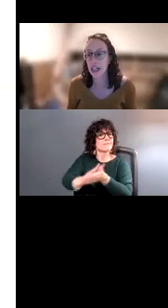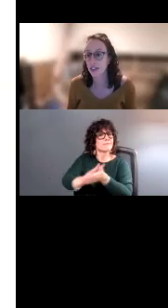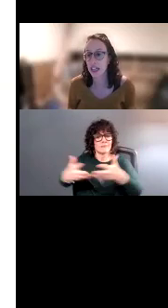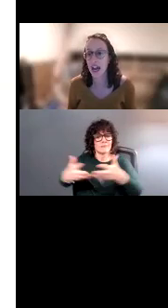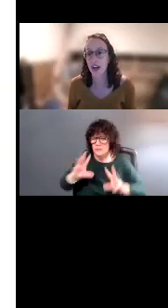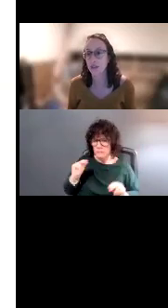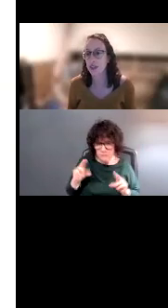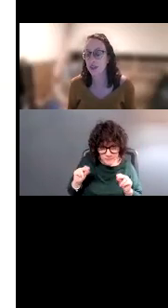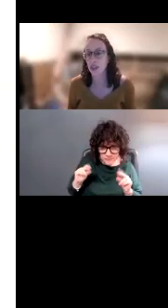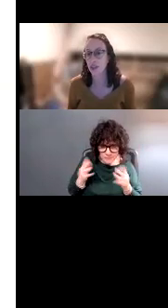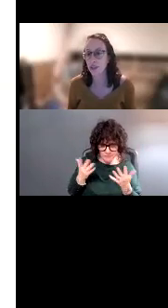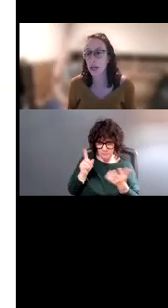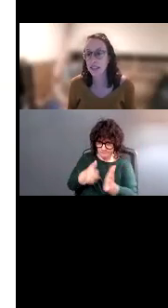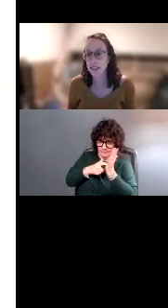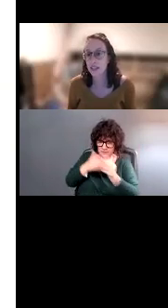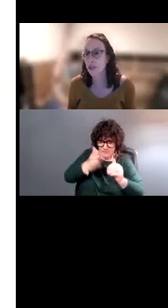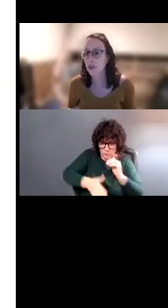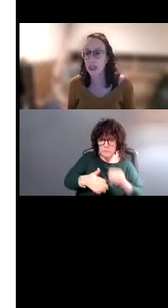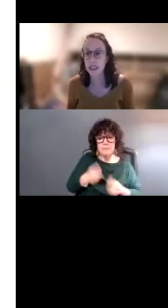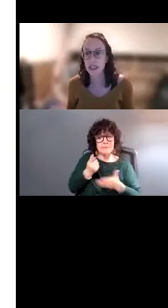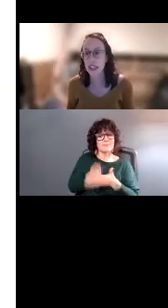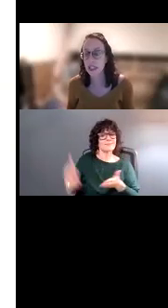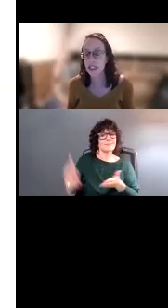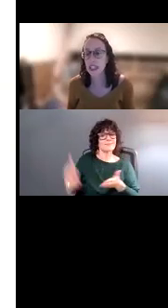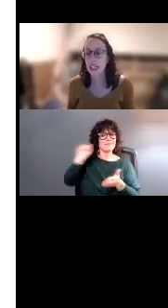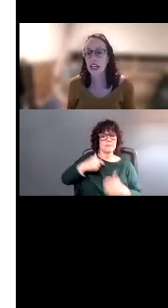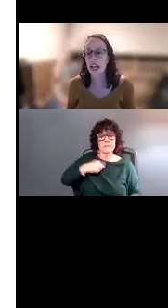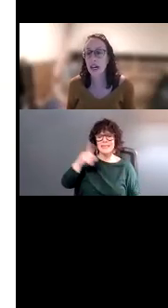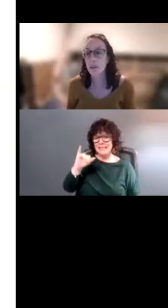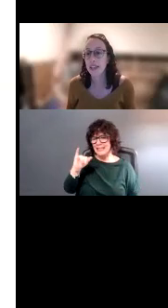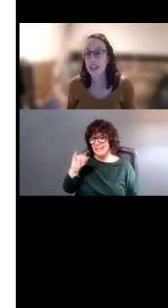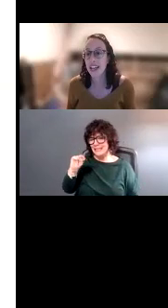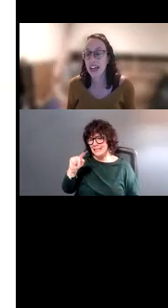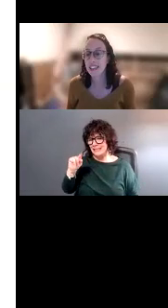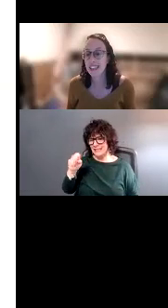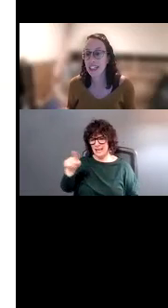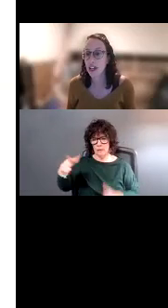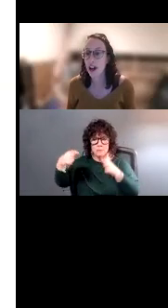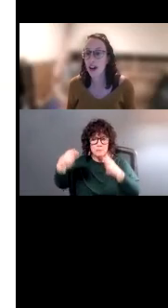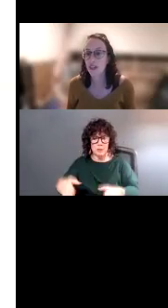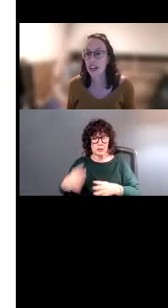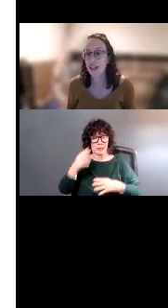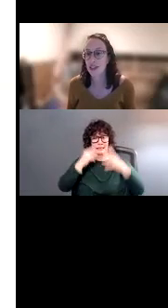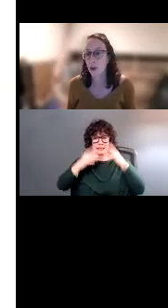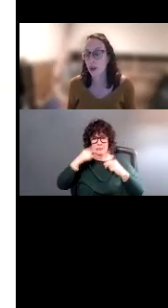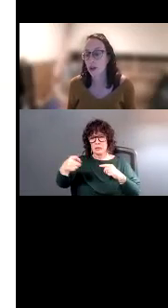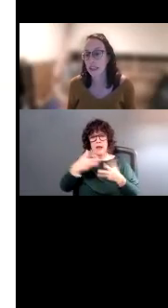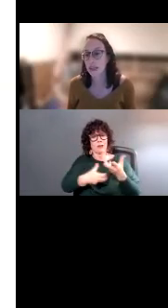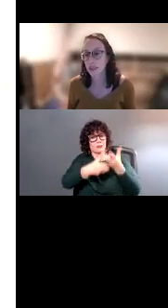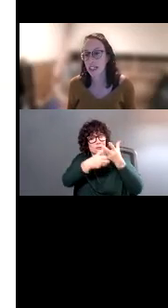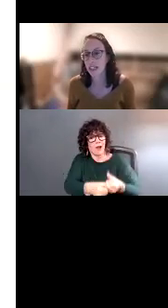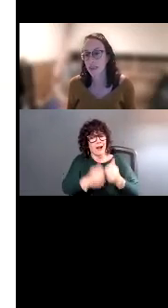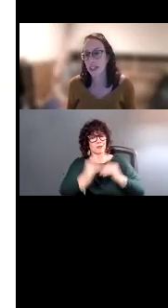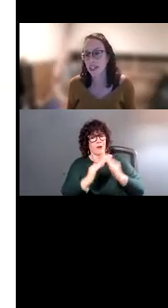and left the house a huge mess. The roof wasn't done, but they had signed off that the work